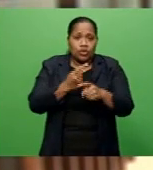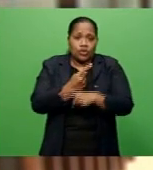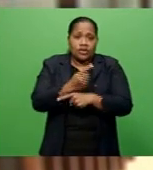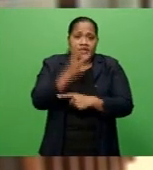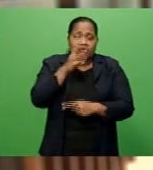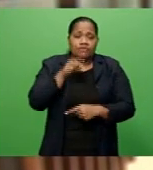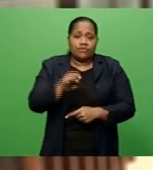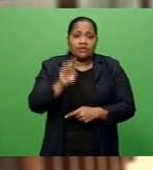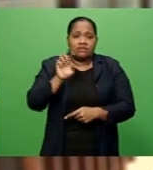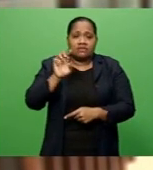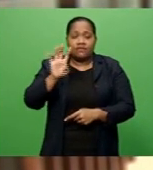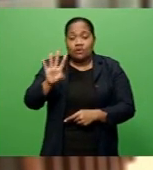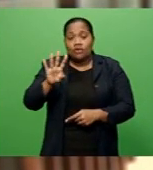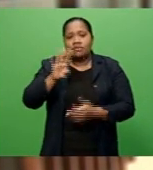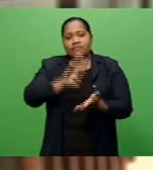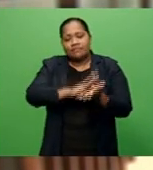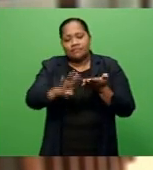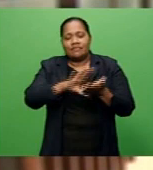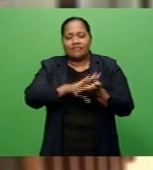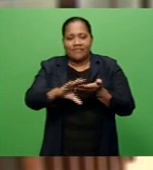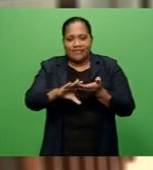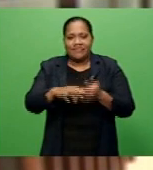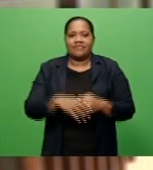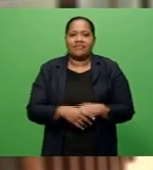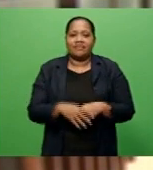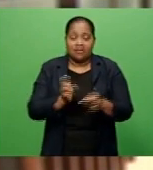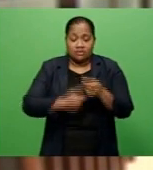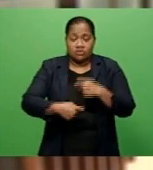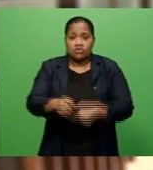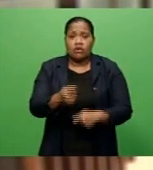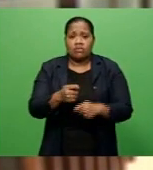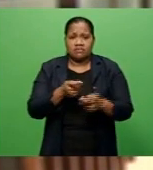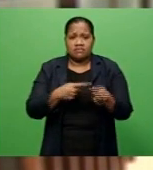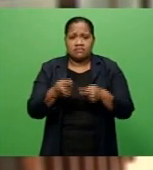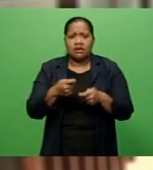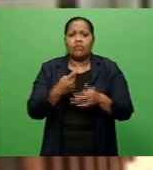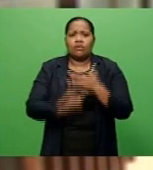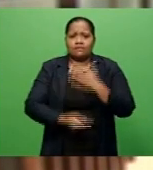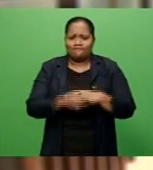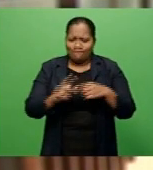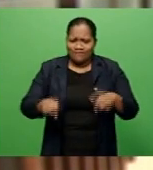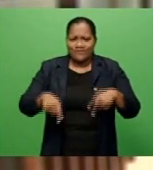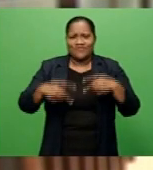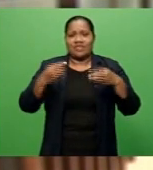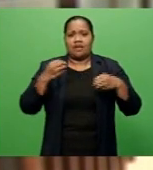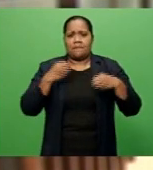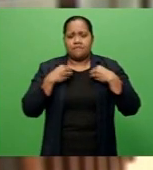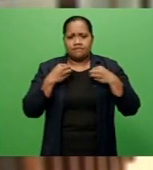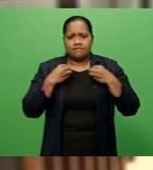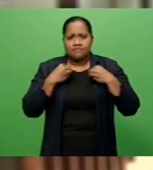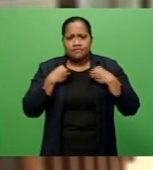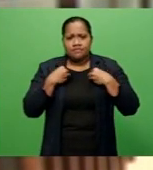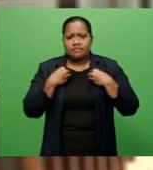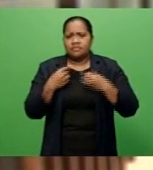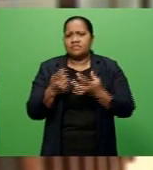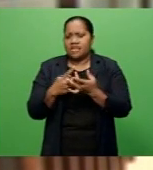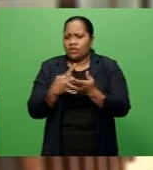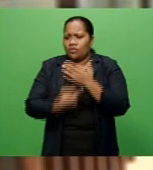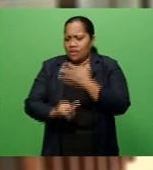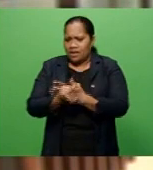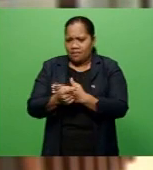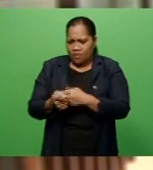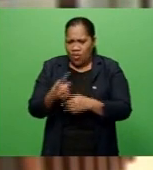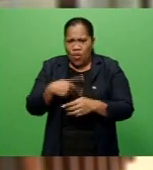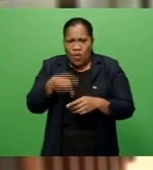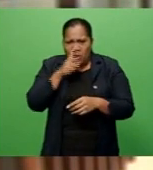billion. On the U.S. stock market, the battle between hedge funds and retail investors kept traders cautious. Wall